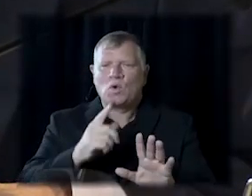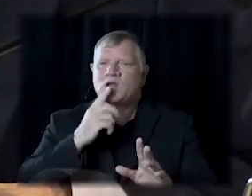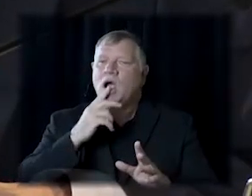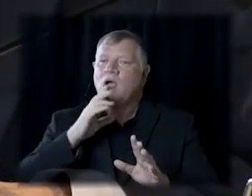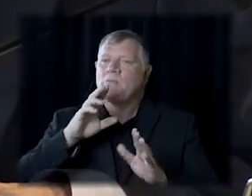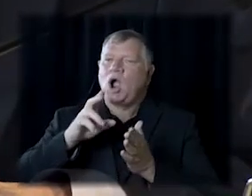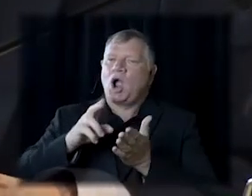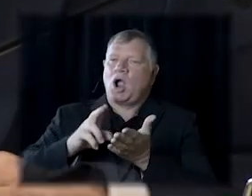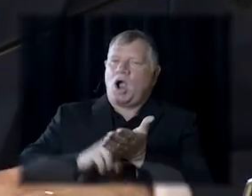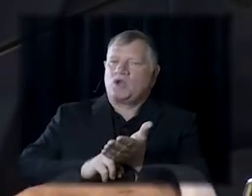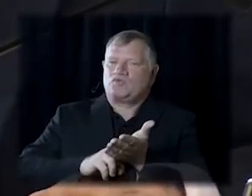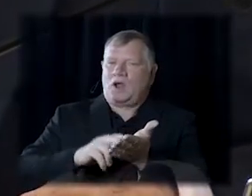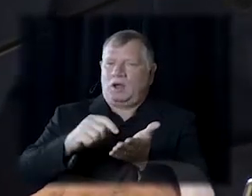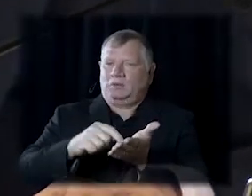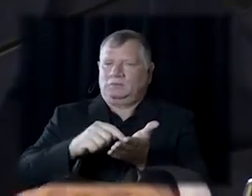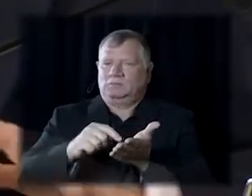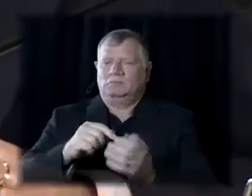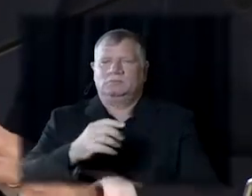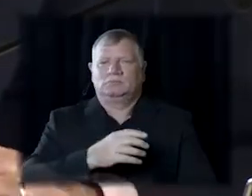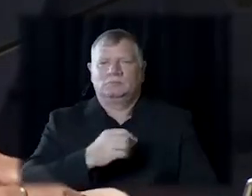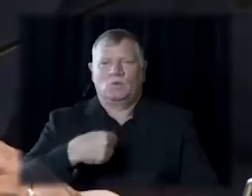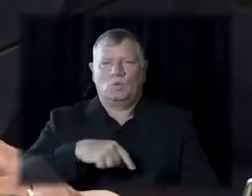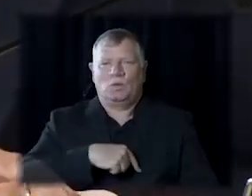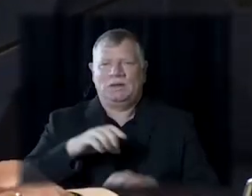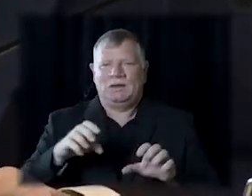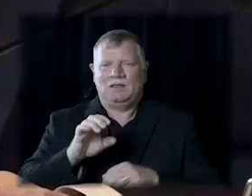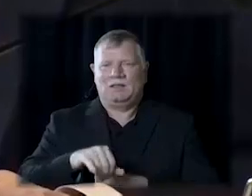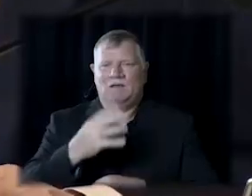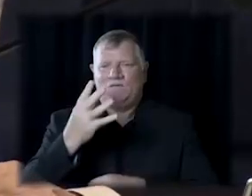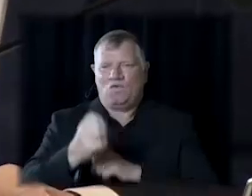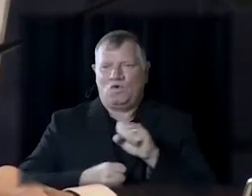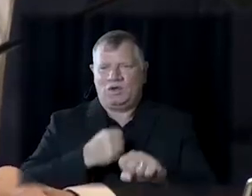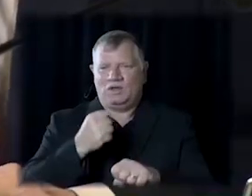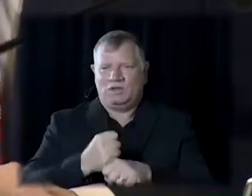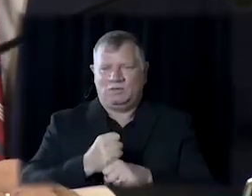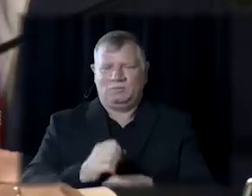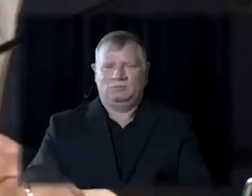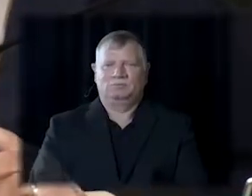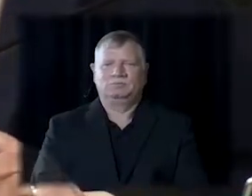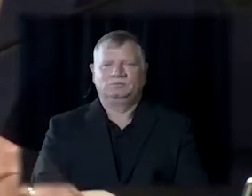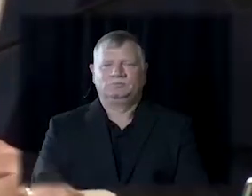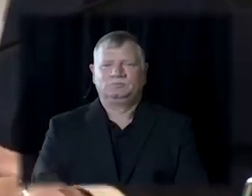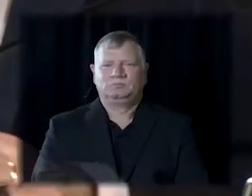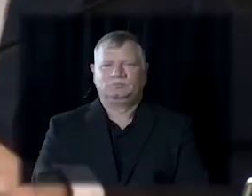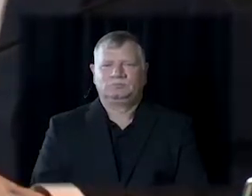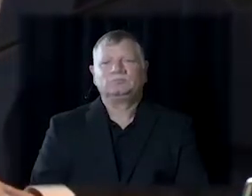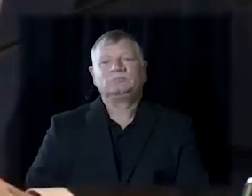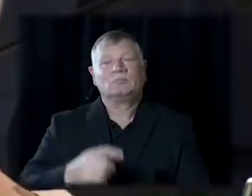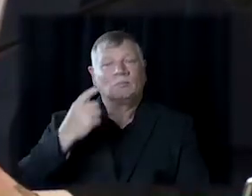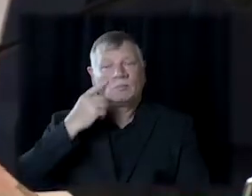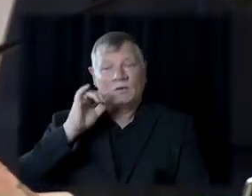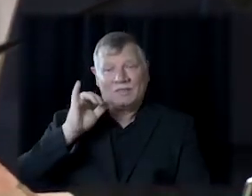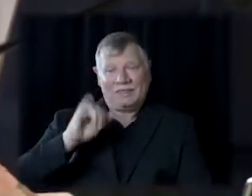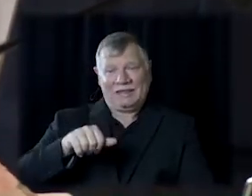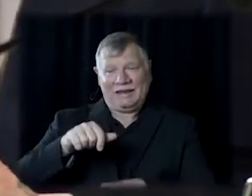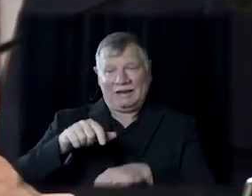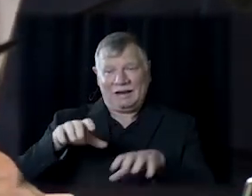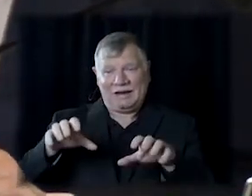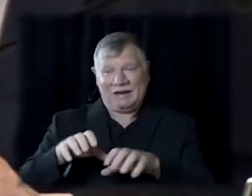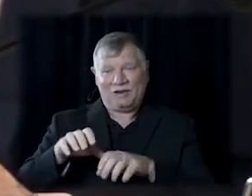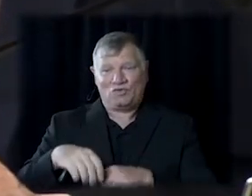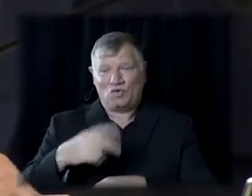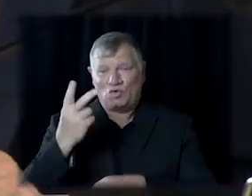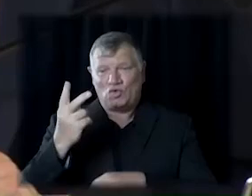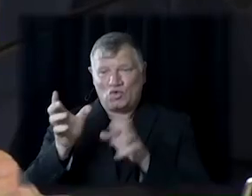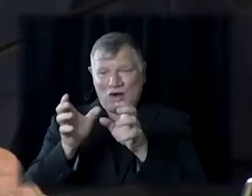contracts. And we did that for this 4-year period of time. Those kinds of actions fit into